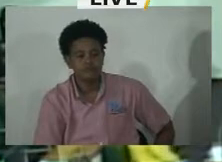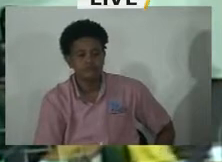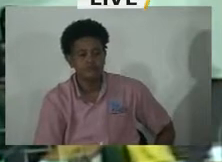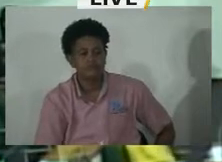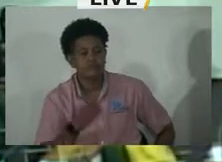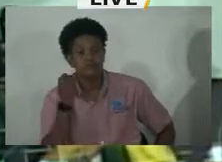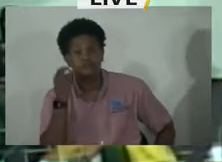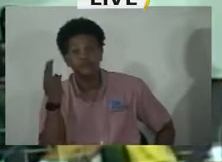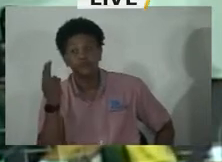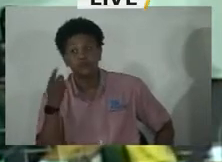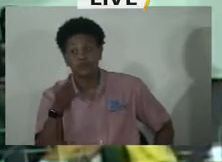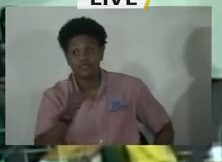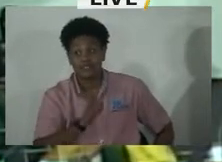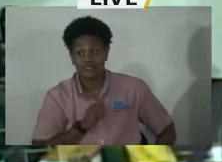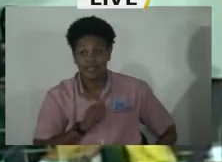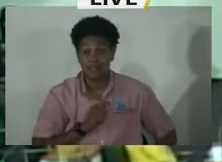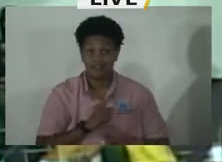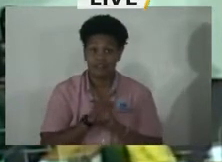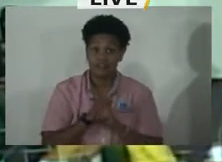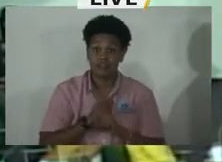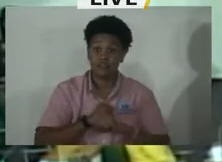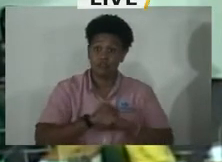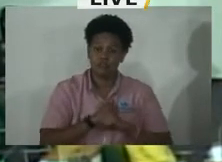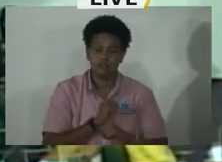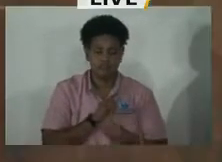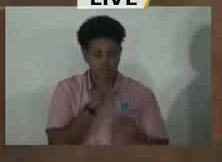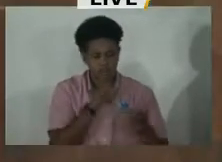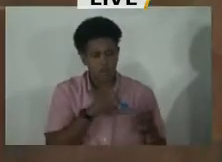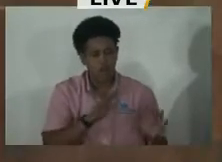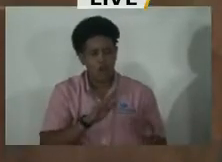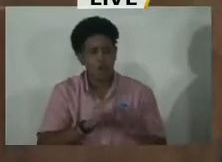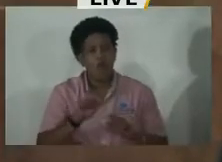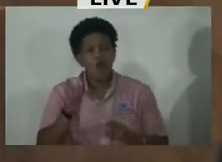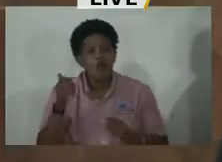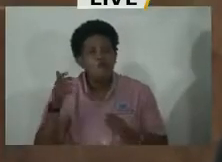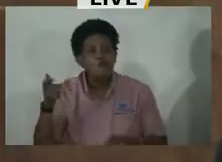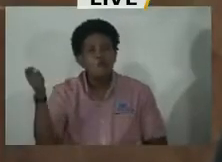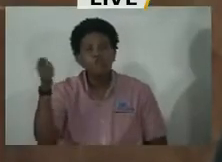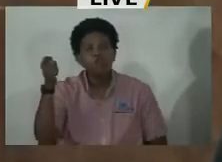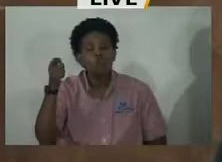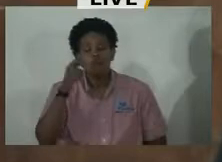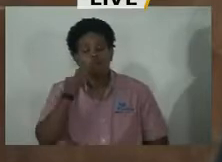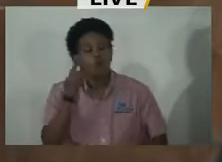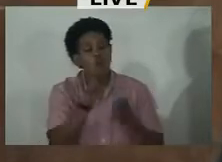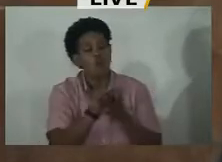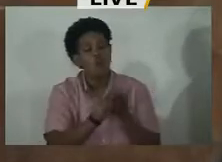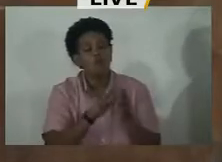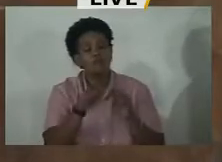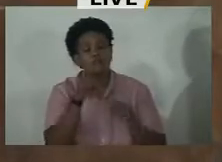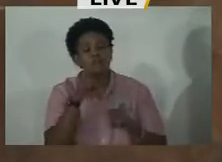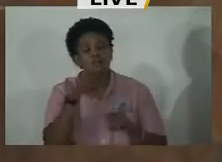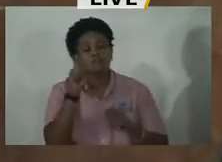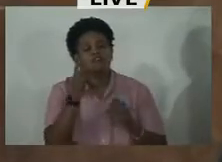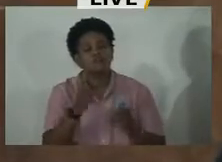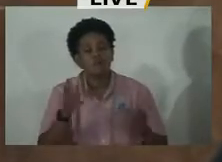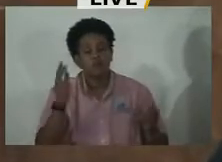But if it was used in self-defense to protect themselves, it would be not an offensive weapon, it would be